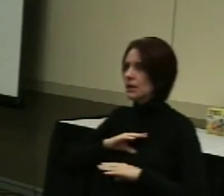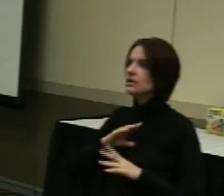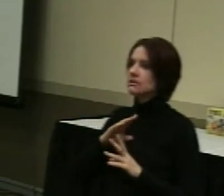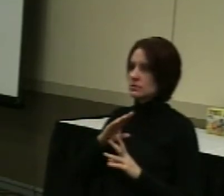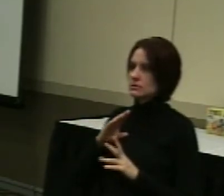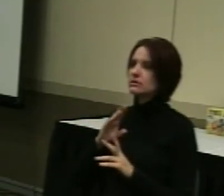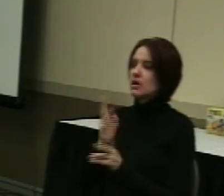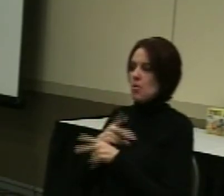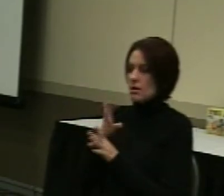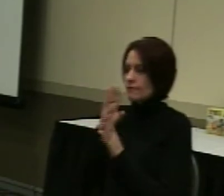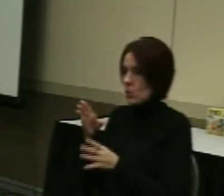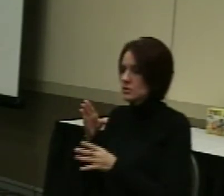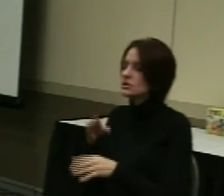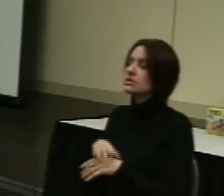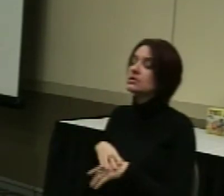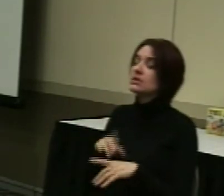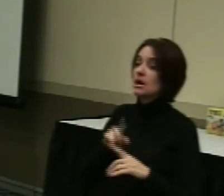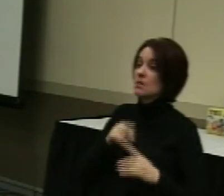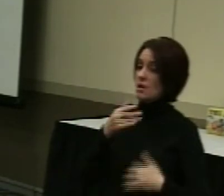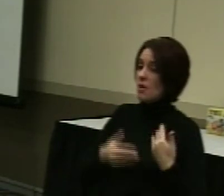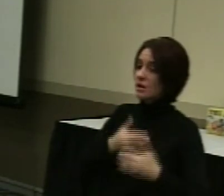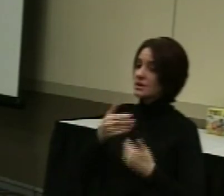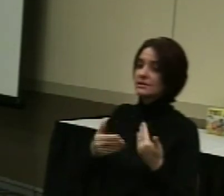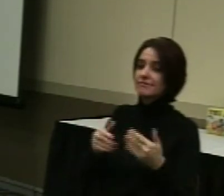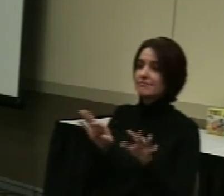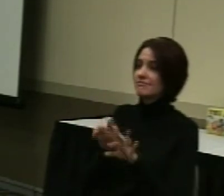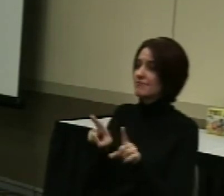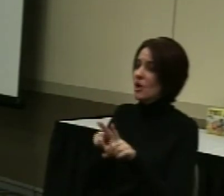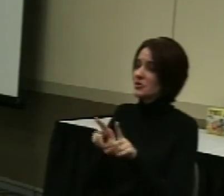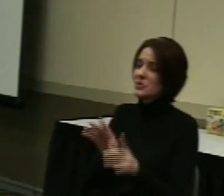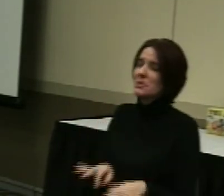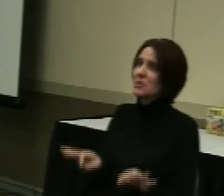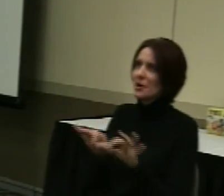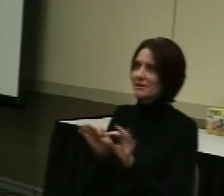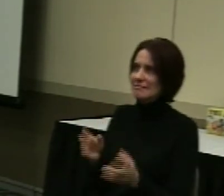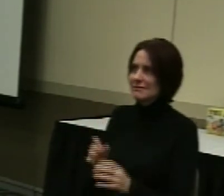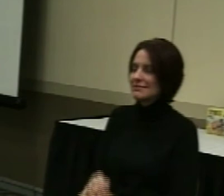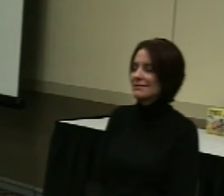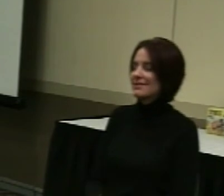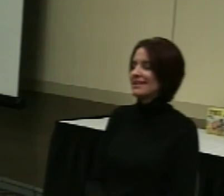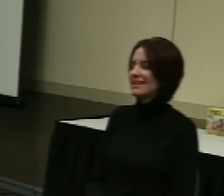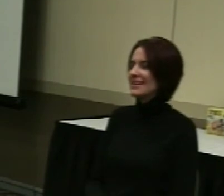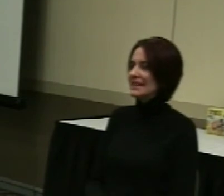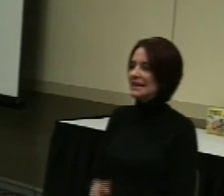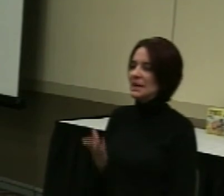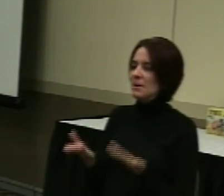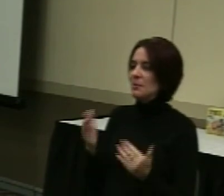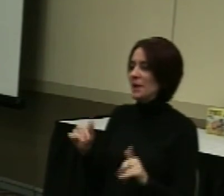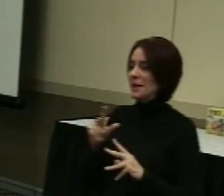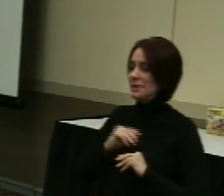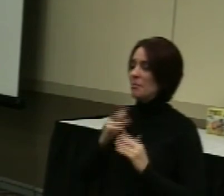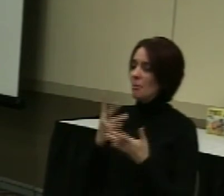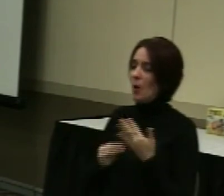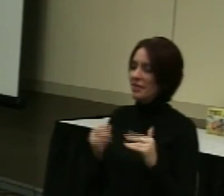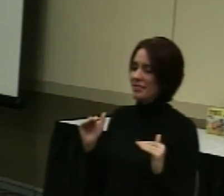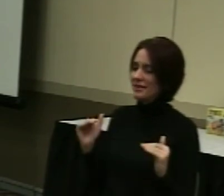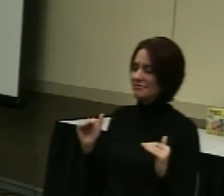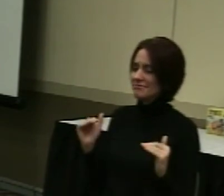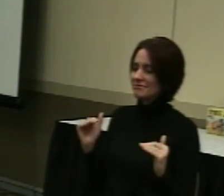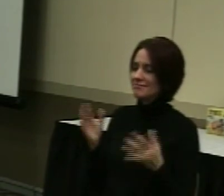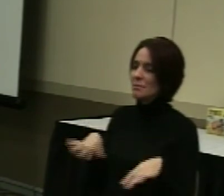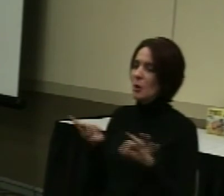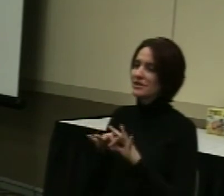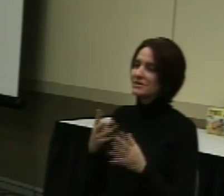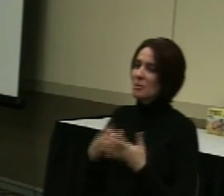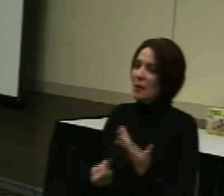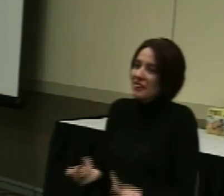right? But indeed, process is so important as well. Maybe we can accept the fact that both are important, aren't they?